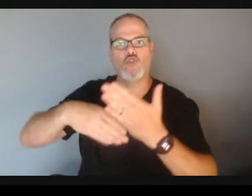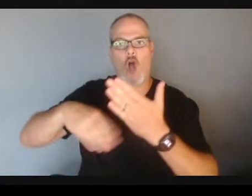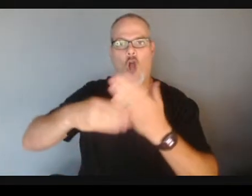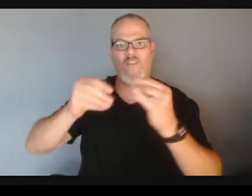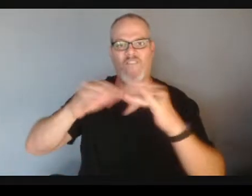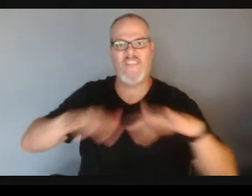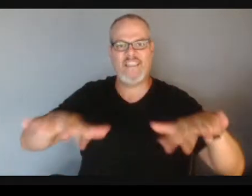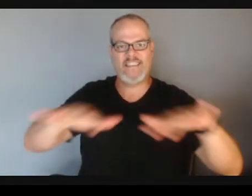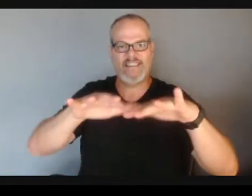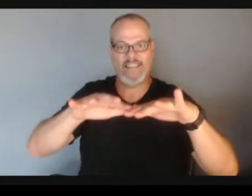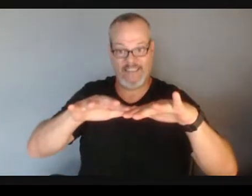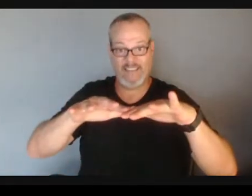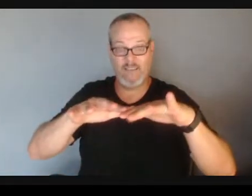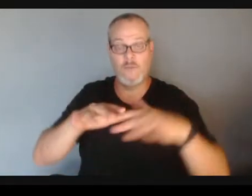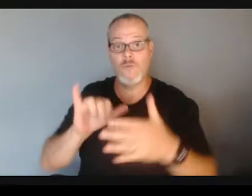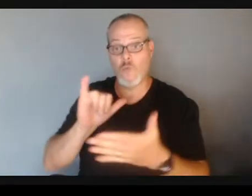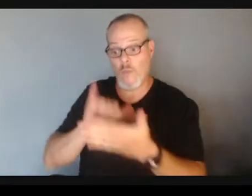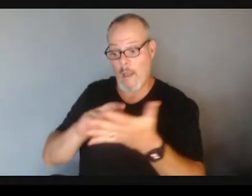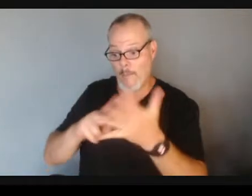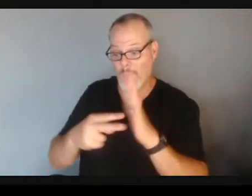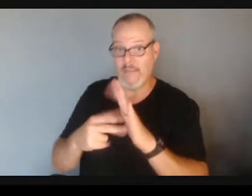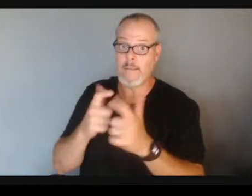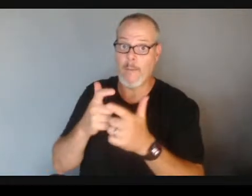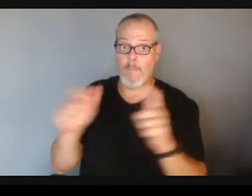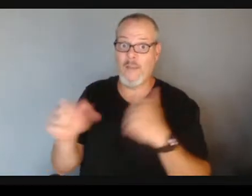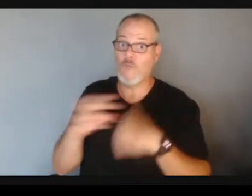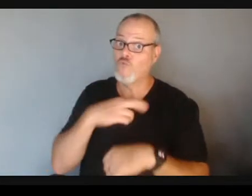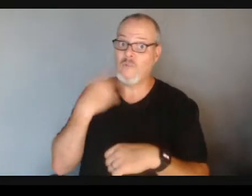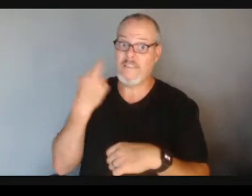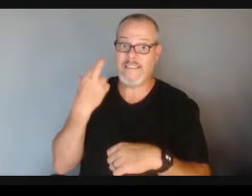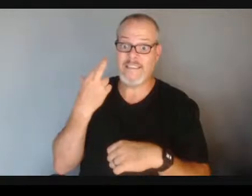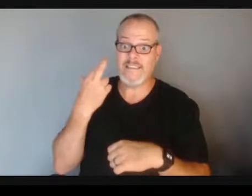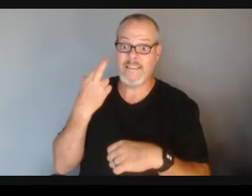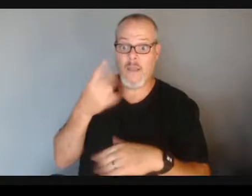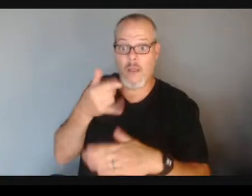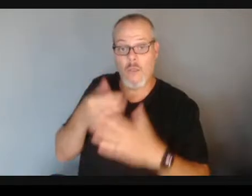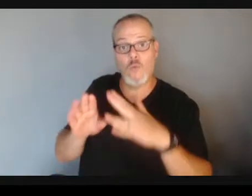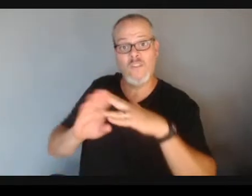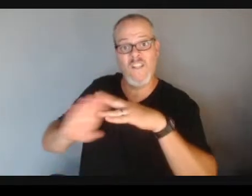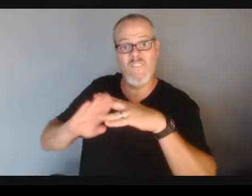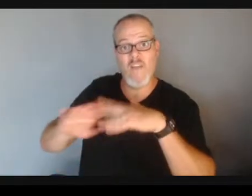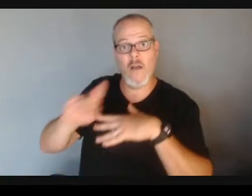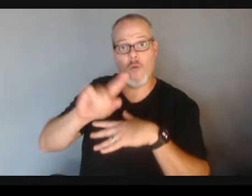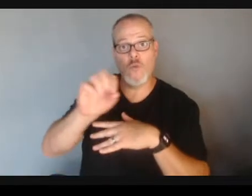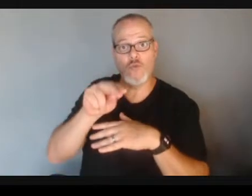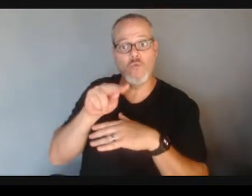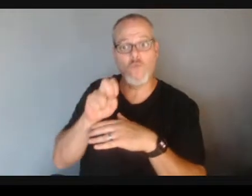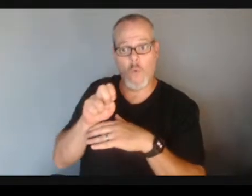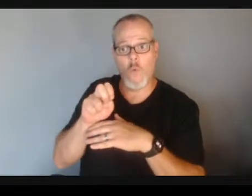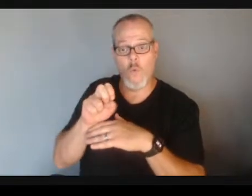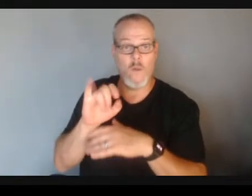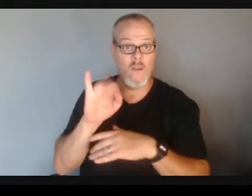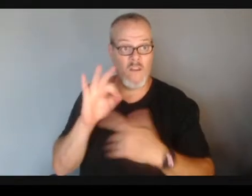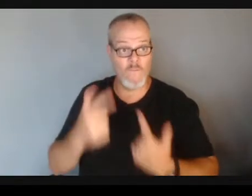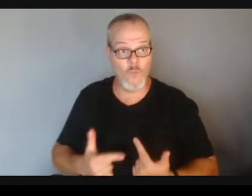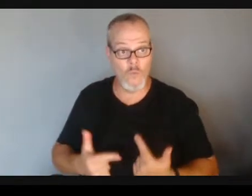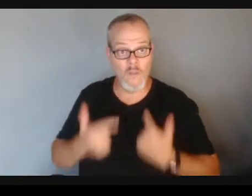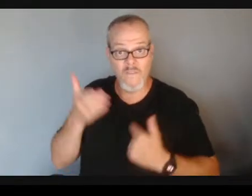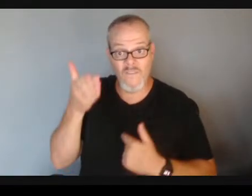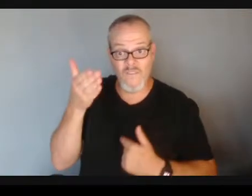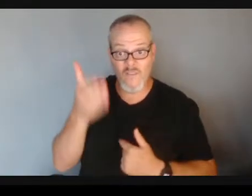the tsunami is a big risk. There's, these evacuation zones. If you live down there, like,